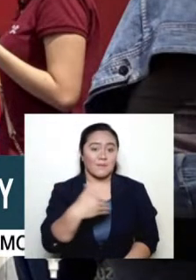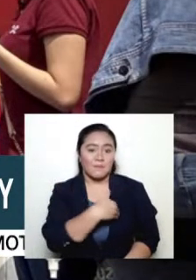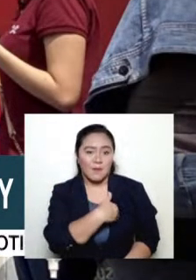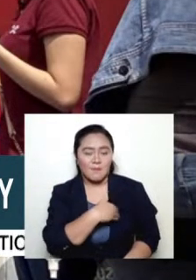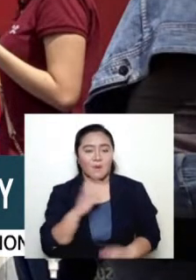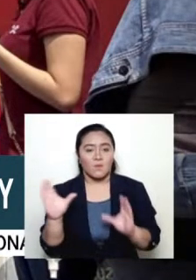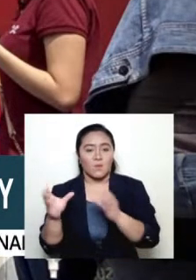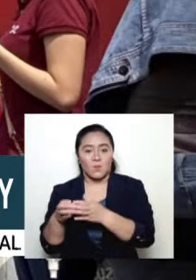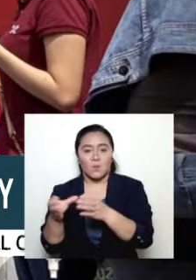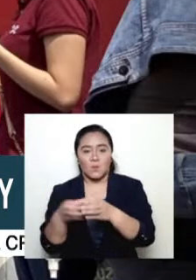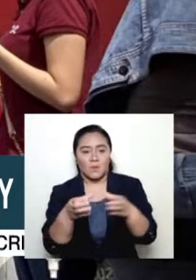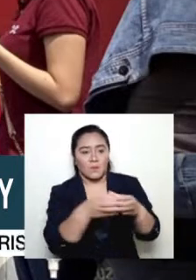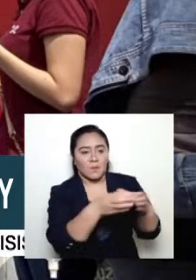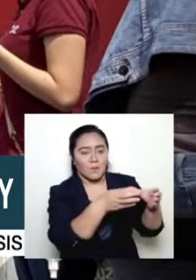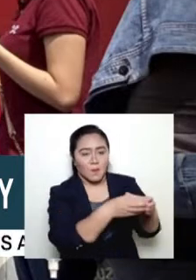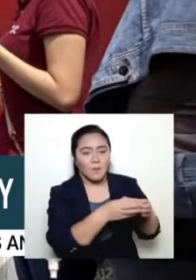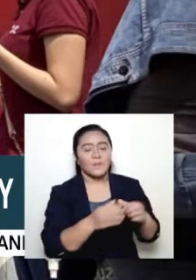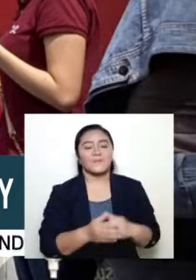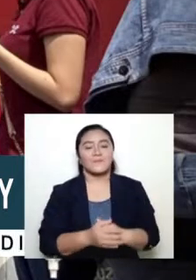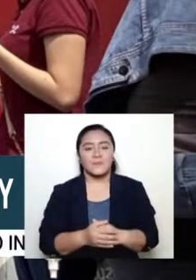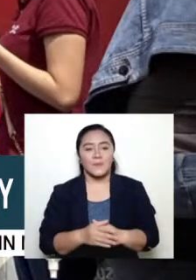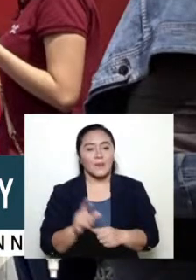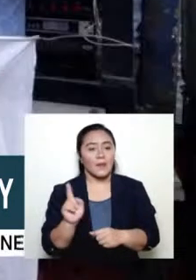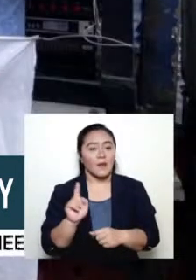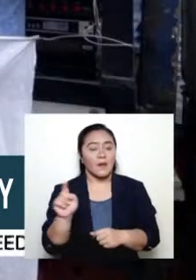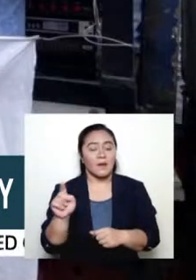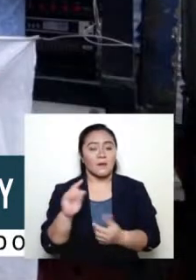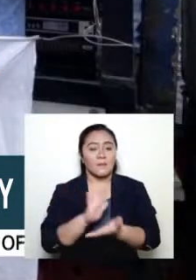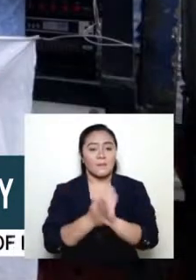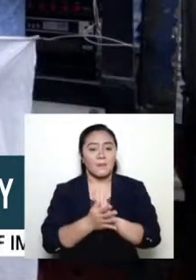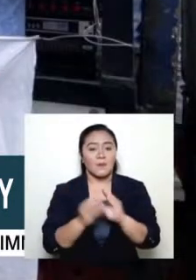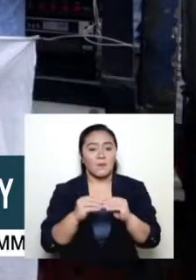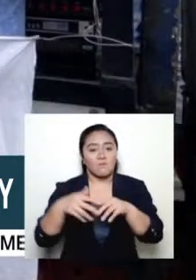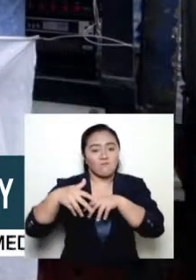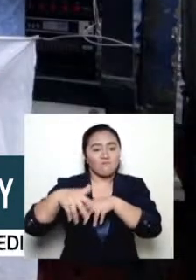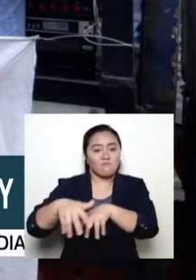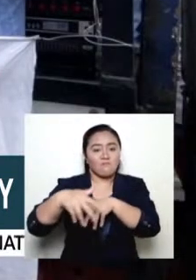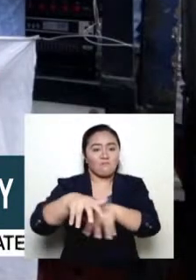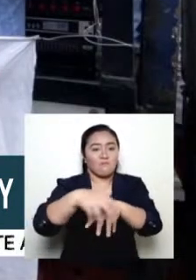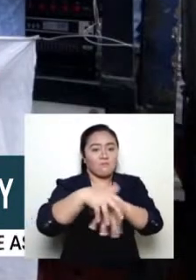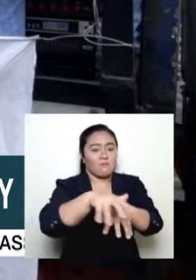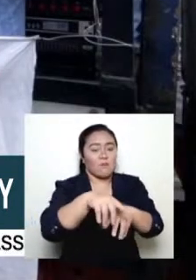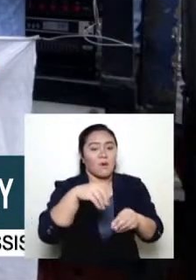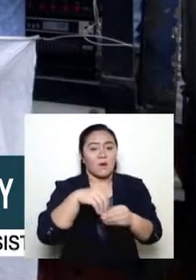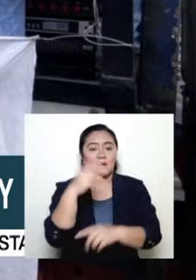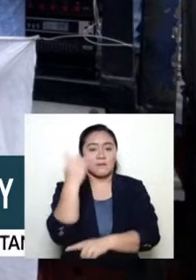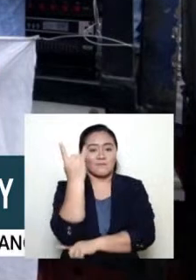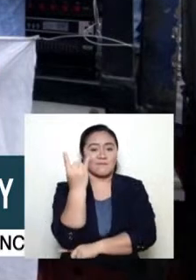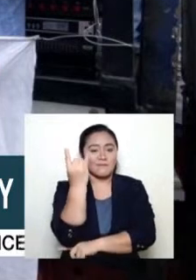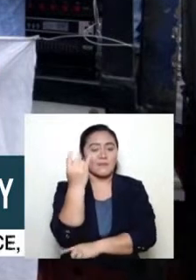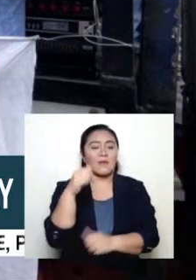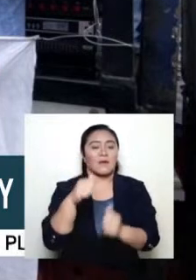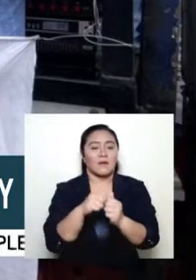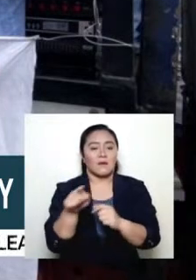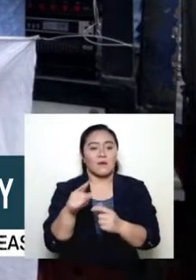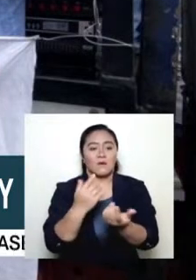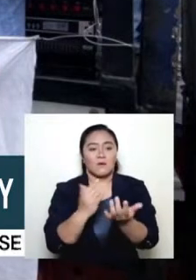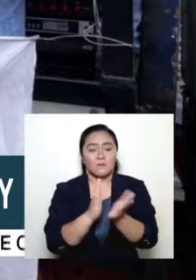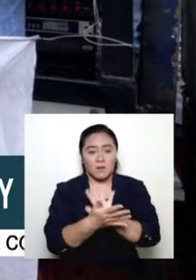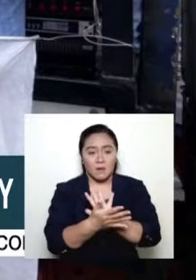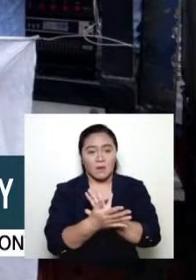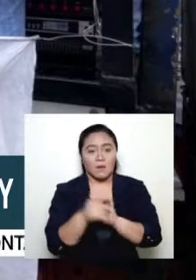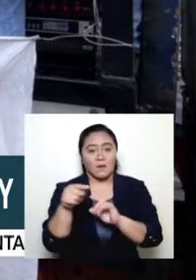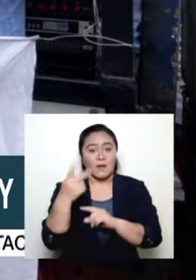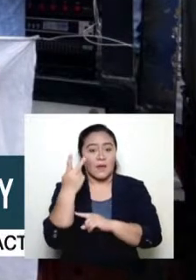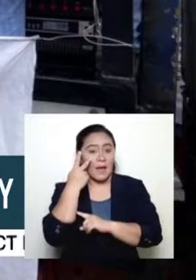ng Bukluran ng mga manggagawang Pilipino. The group then marched around the elliptical circle before boarding some vehicles for motorcade. De Guzman, Bello, and Espiritu